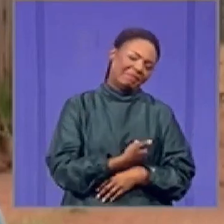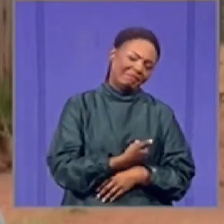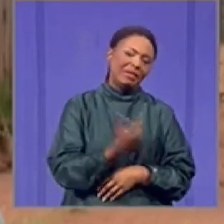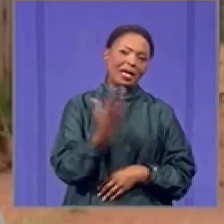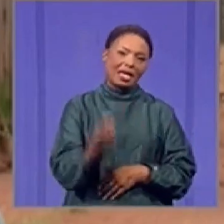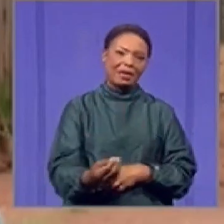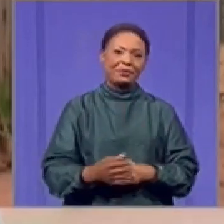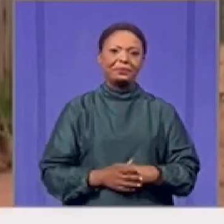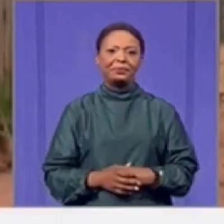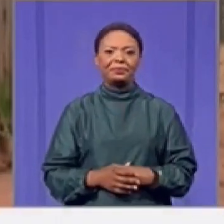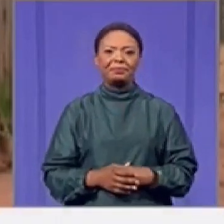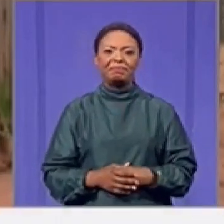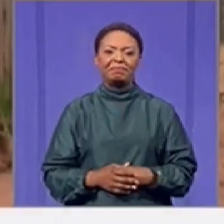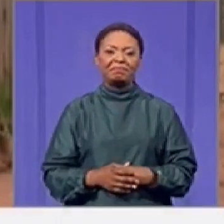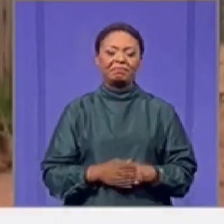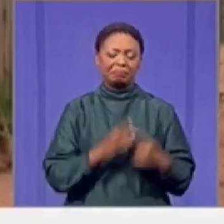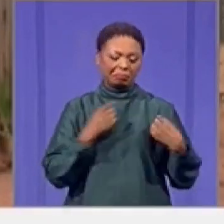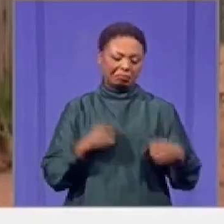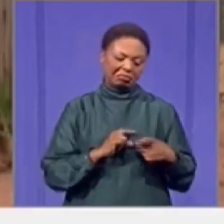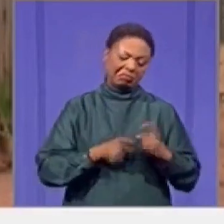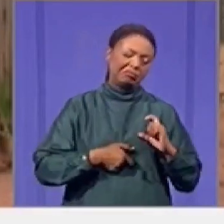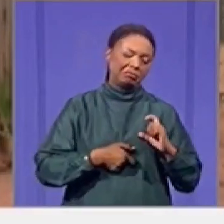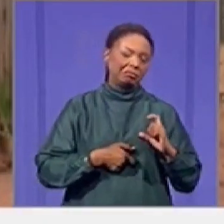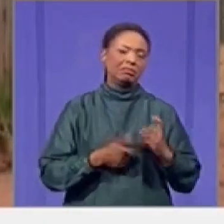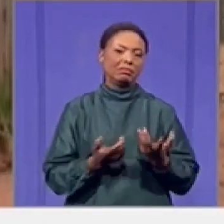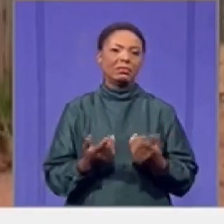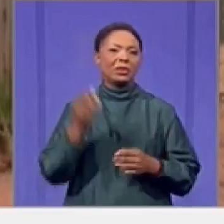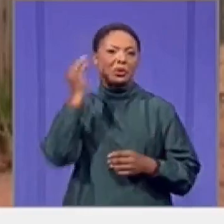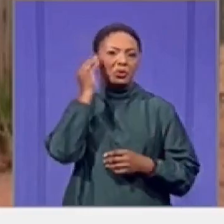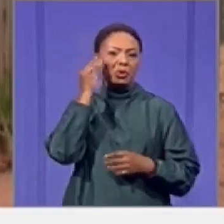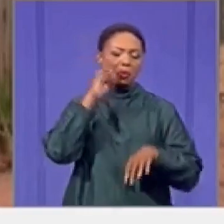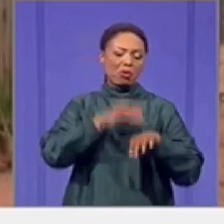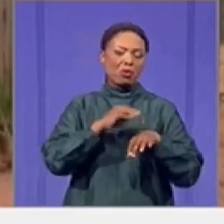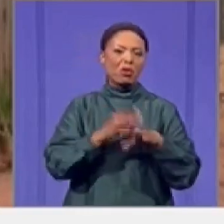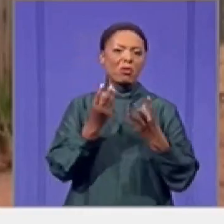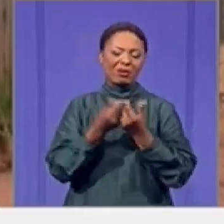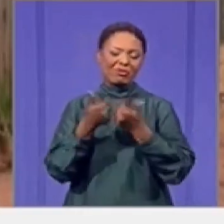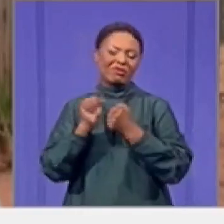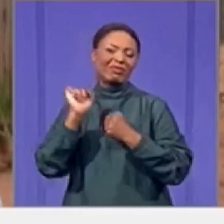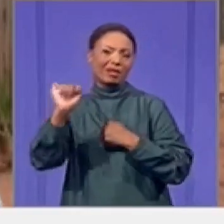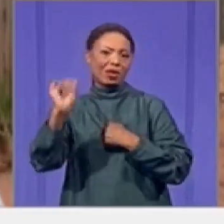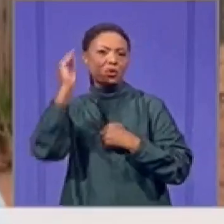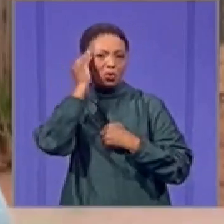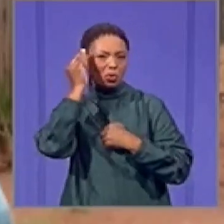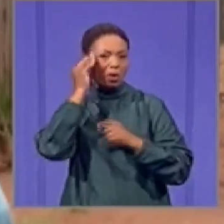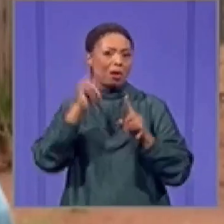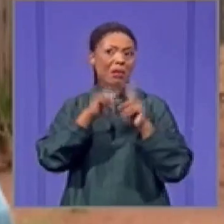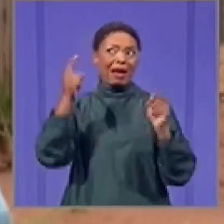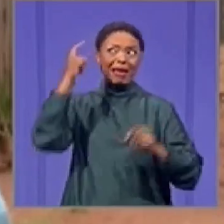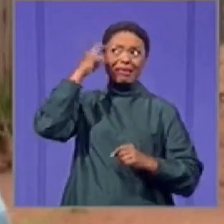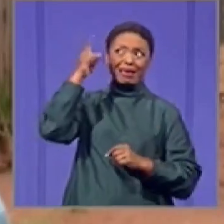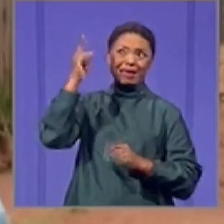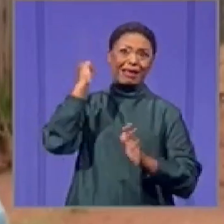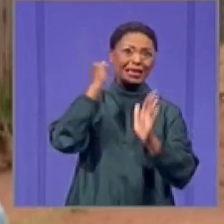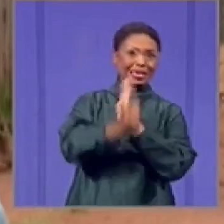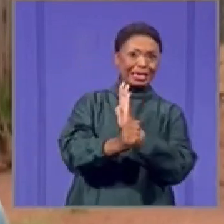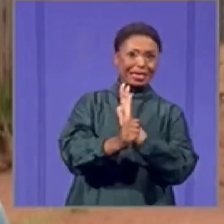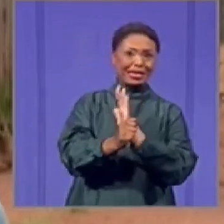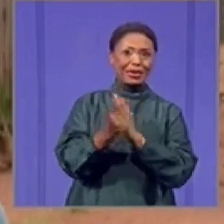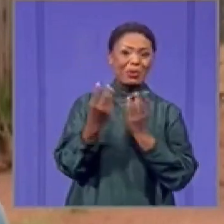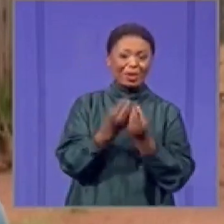We are heartbroken and saddened by the incident. We knew she had problems with her boyfriend, but we didn't think he will kill her and